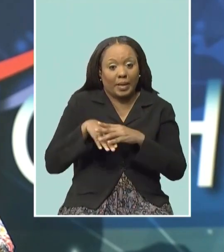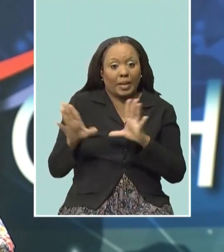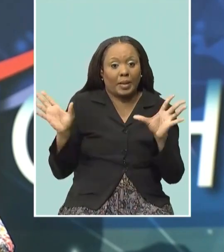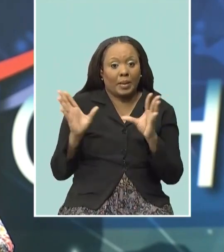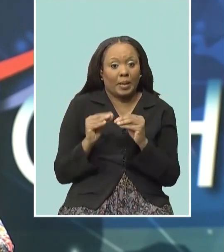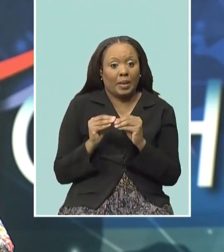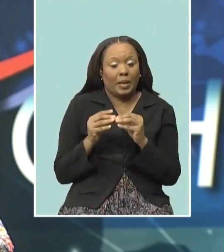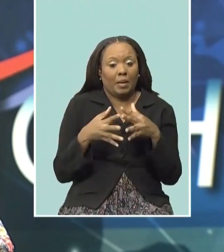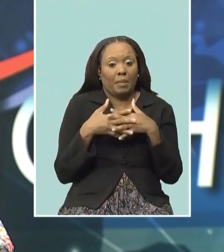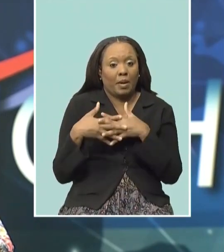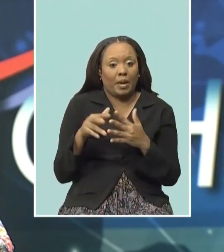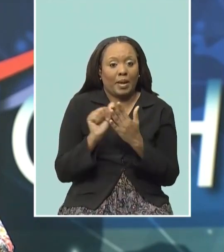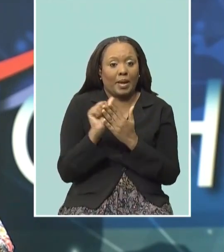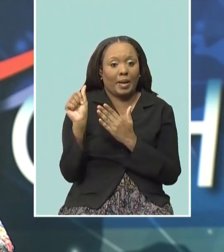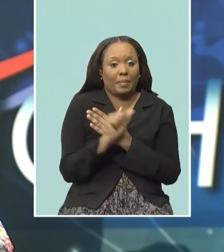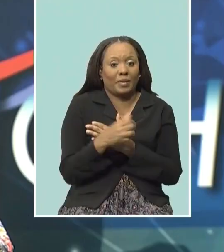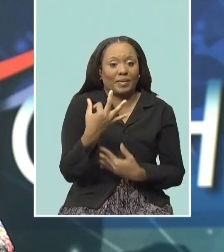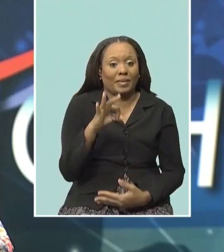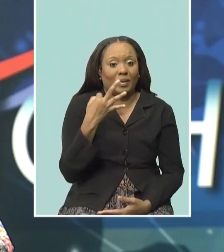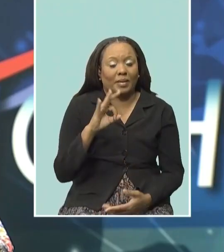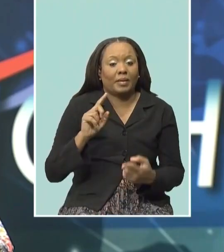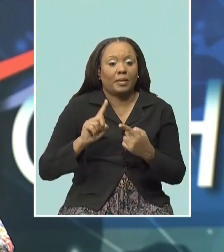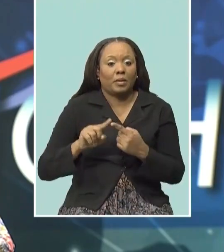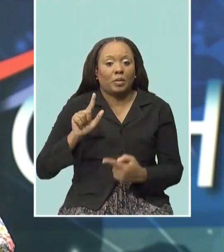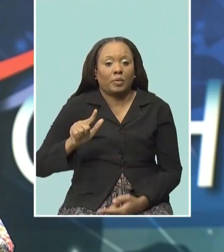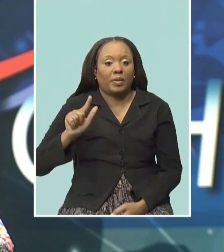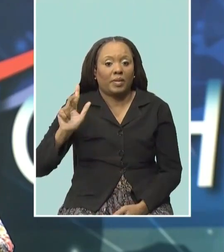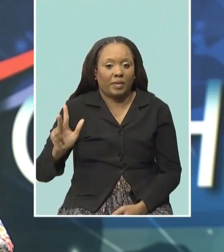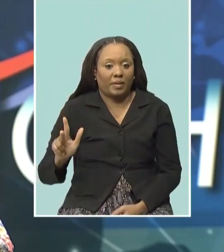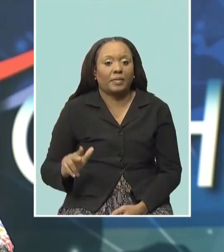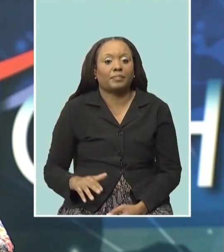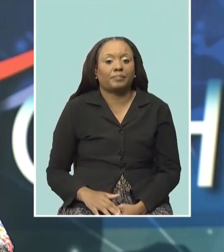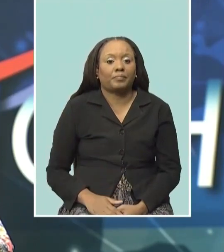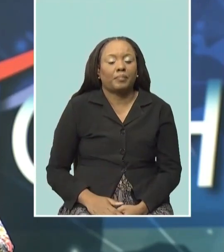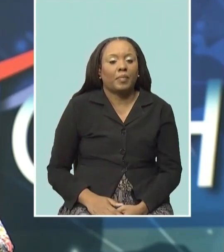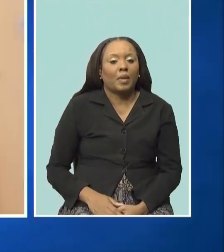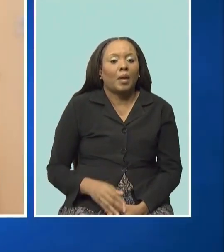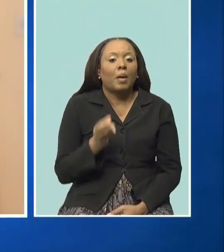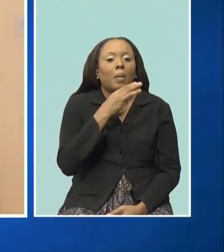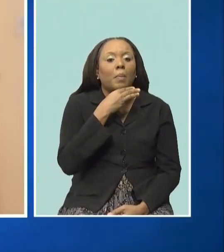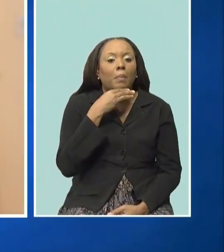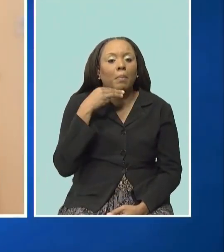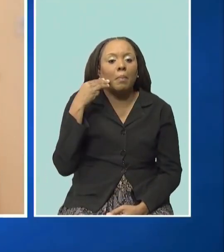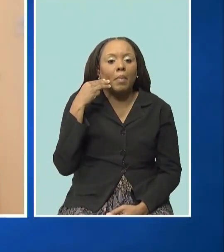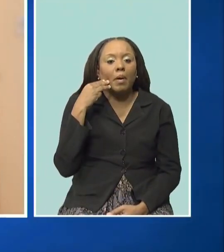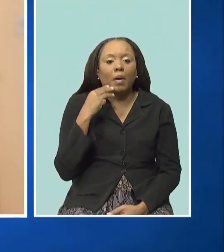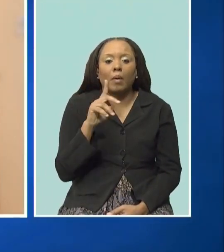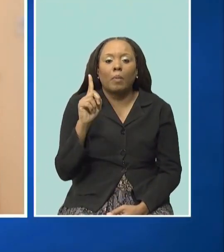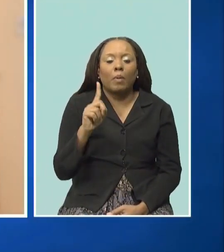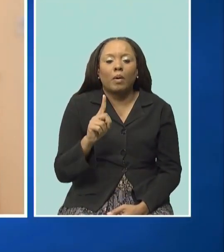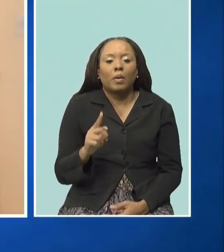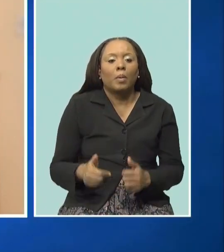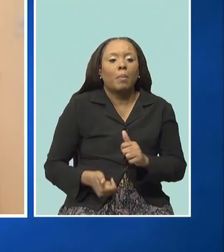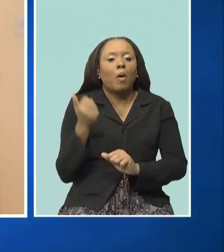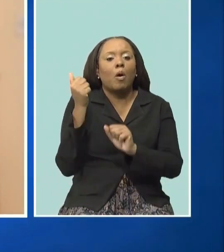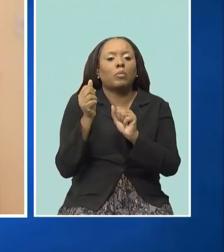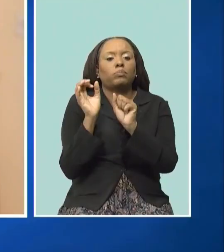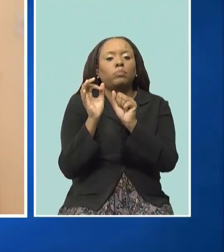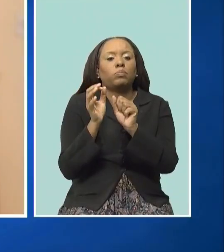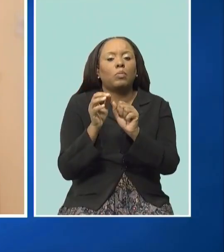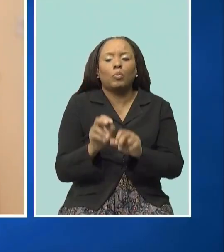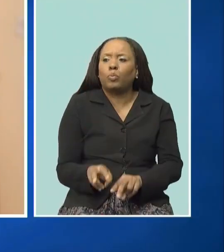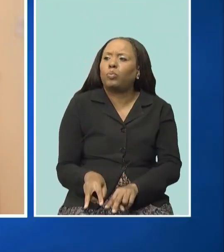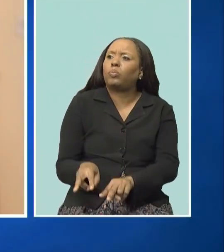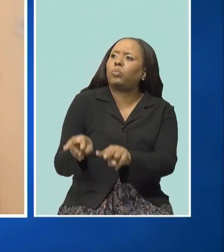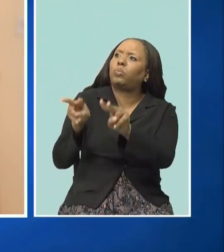Maryland from April 19th until 23rd. Mr. Rojas says Ms. Motley has emerged as a major figure in the